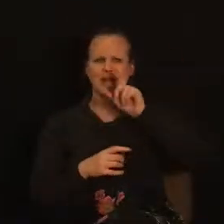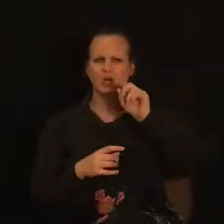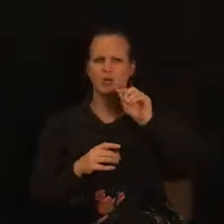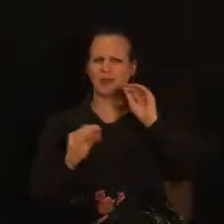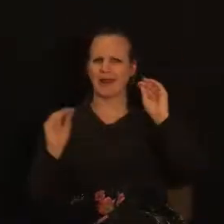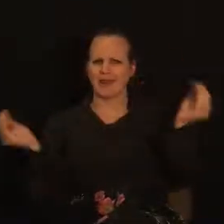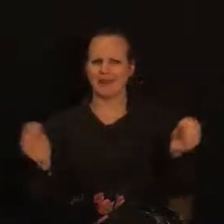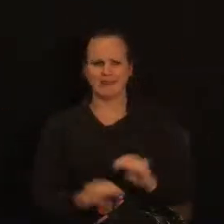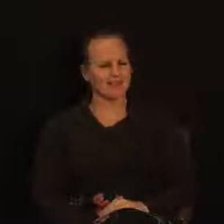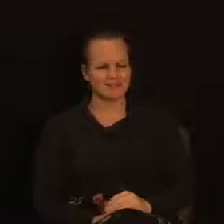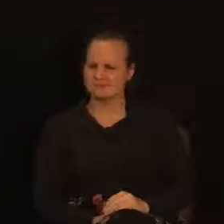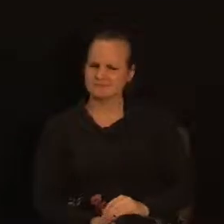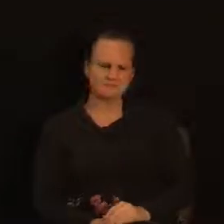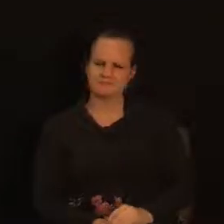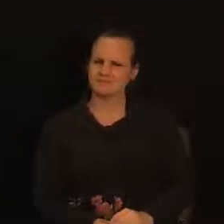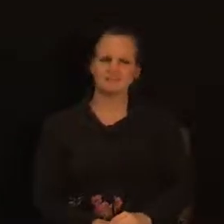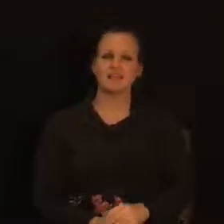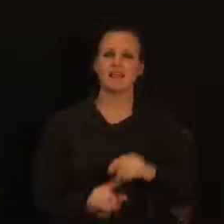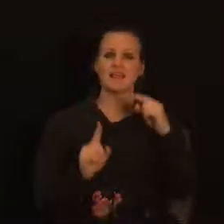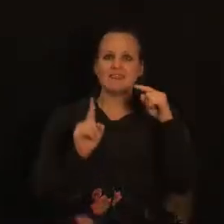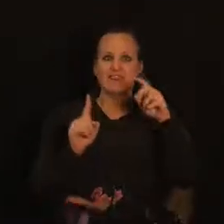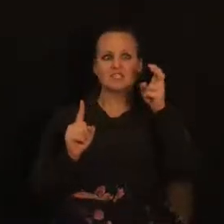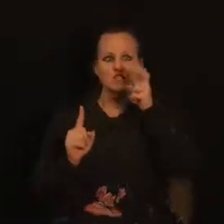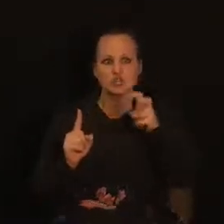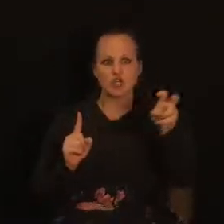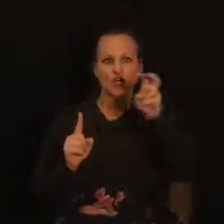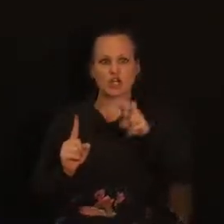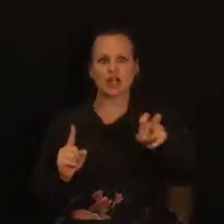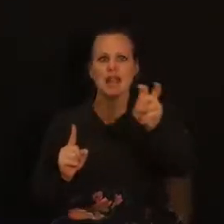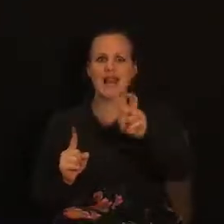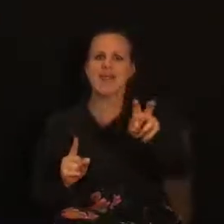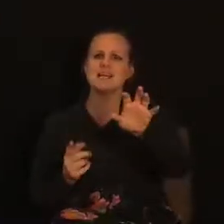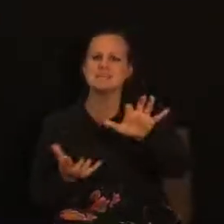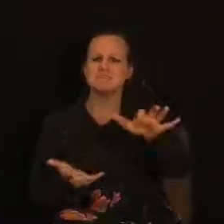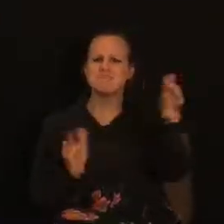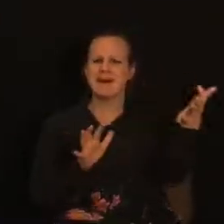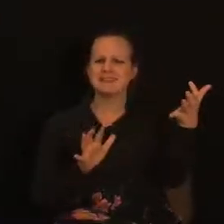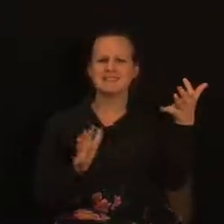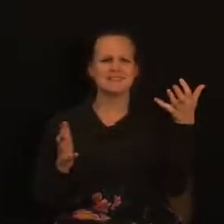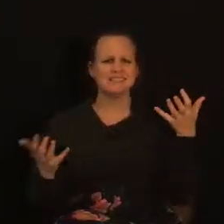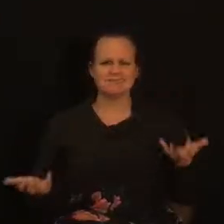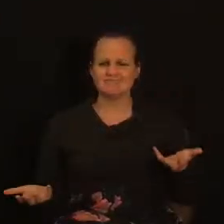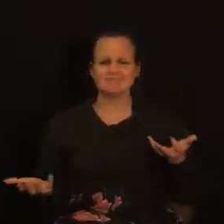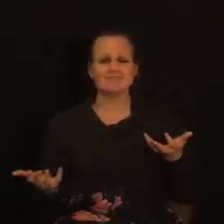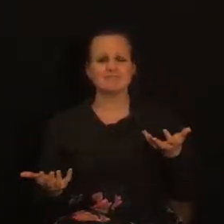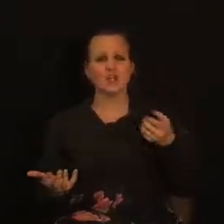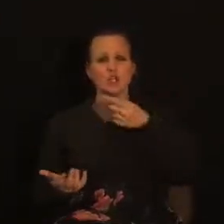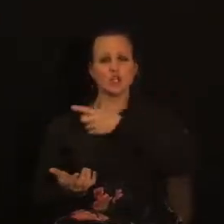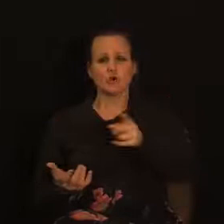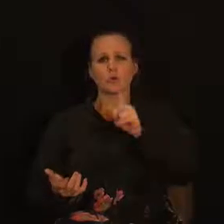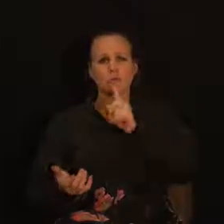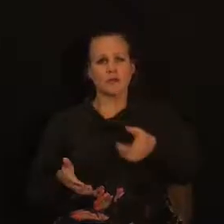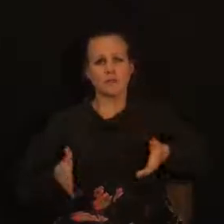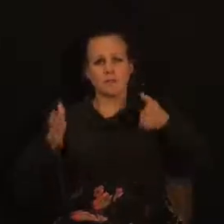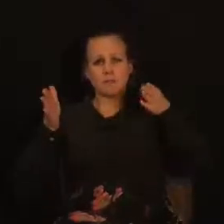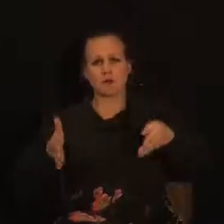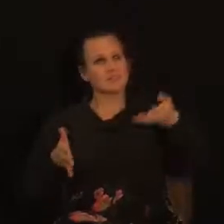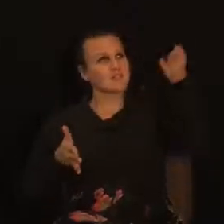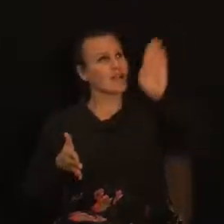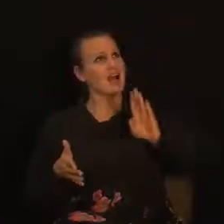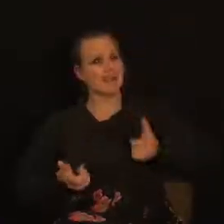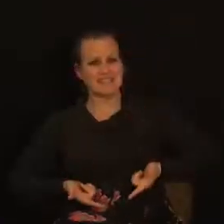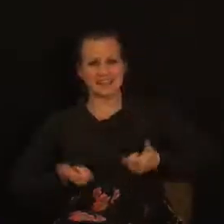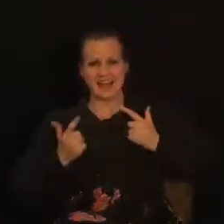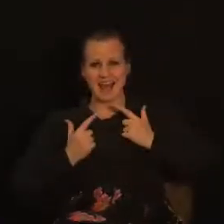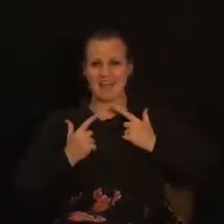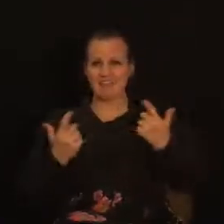Because this is a messy journey. You're a real person, and God is a living God. And he is so much bigger